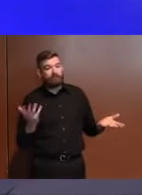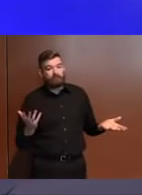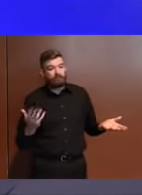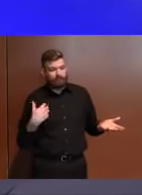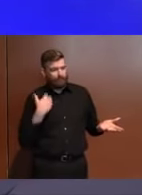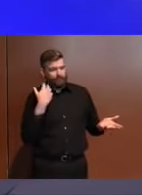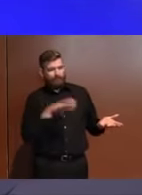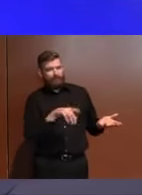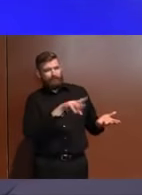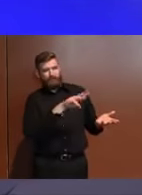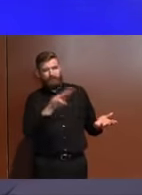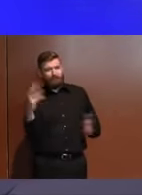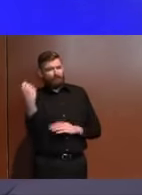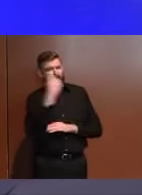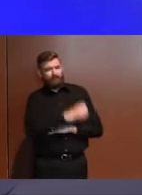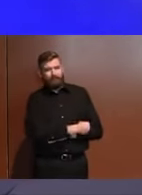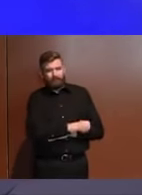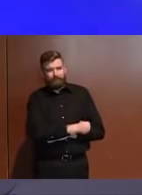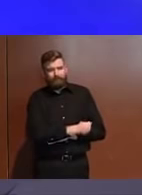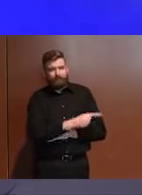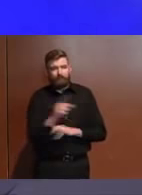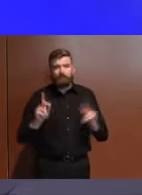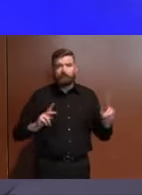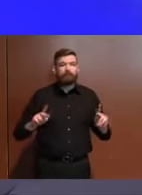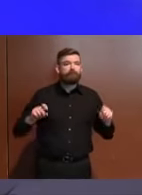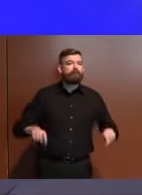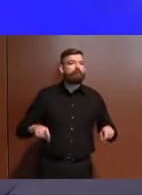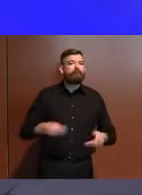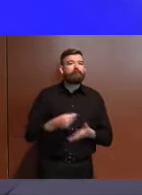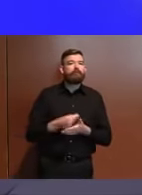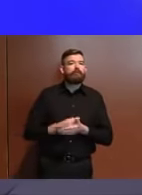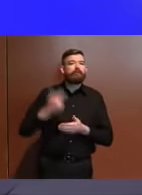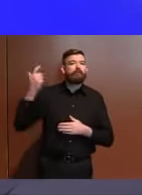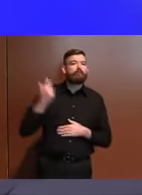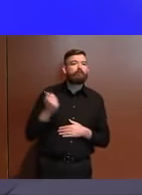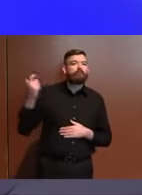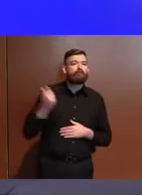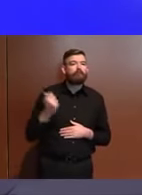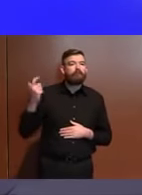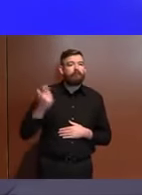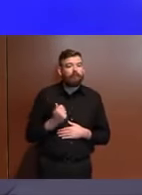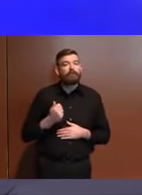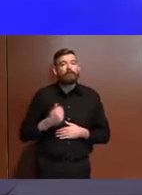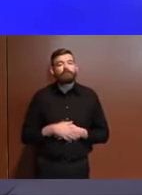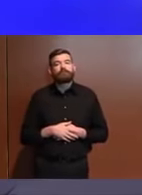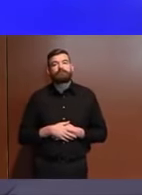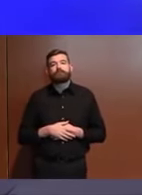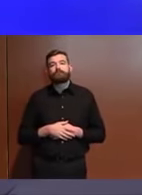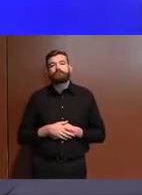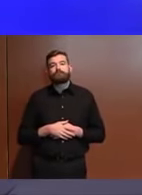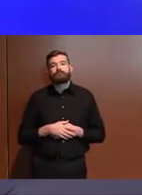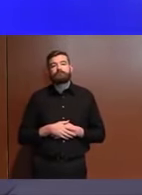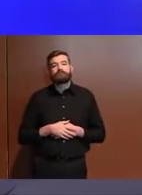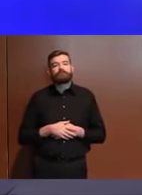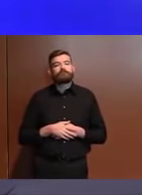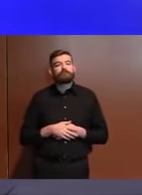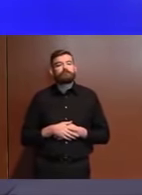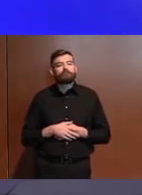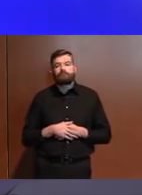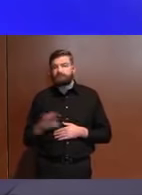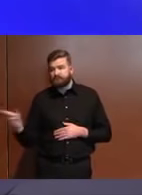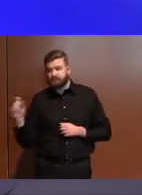folks who are in desperate hours to get. Mahan, could you also come back on that one on the Department of Labor website? Elise, anything? You